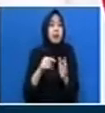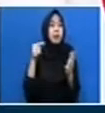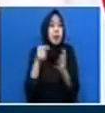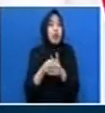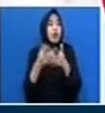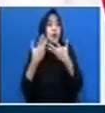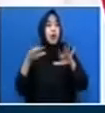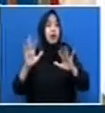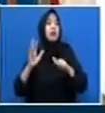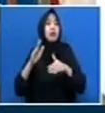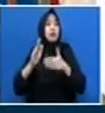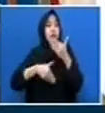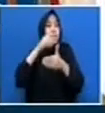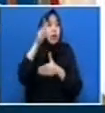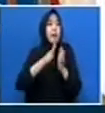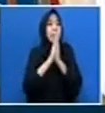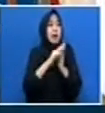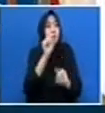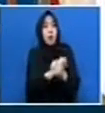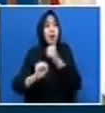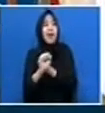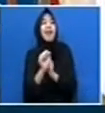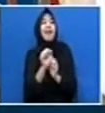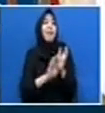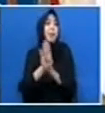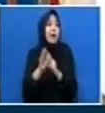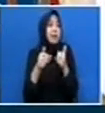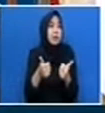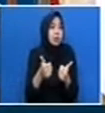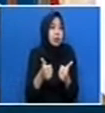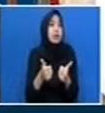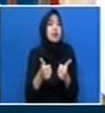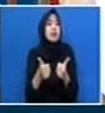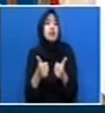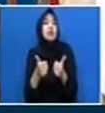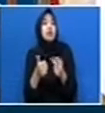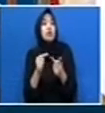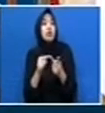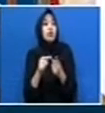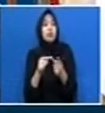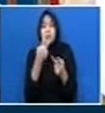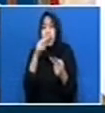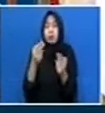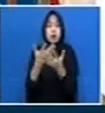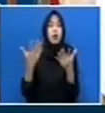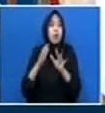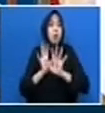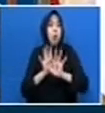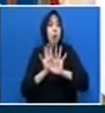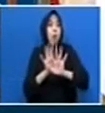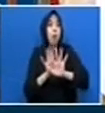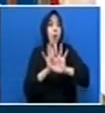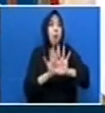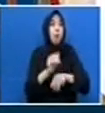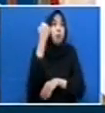forward, the military undertook a coup, and we now have a junta running Myanmar. Mm-hmm. And people are in